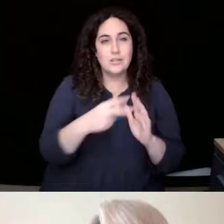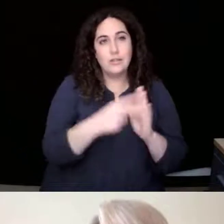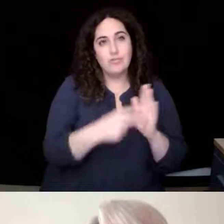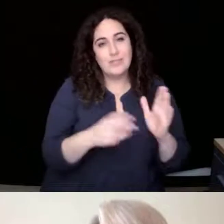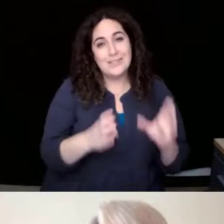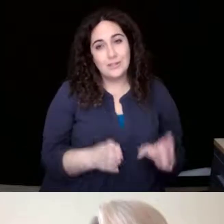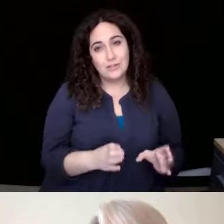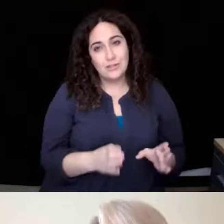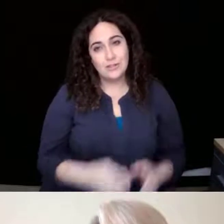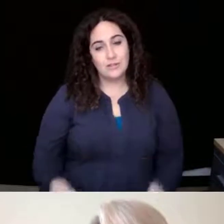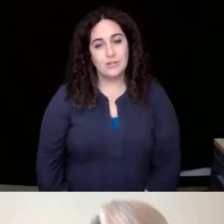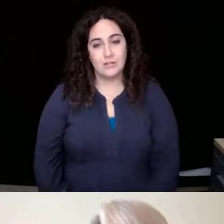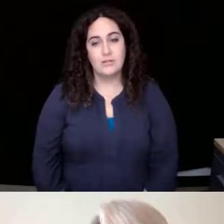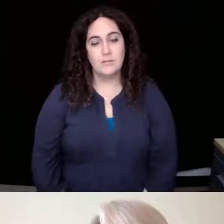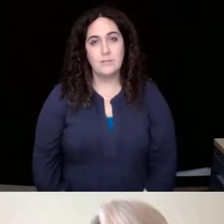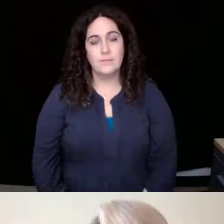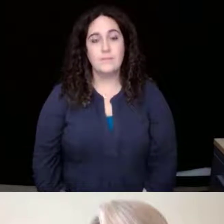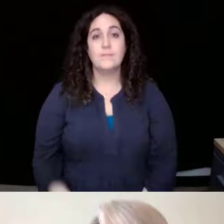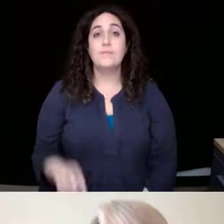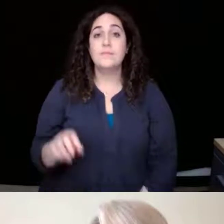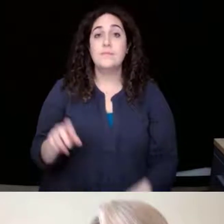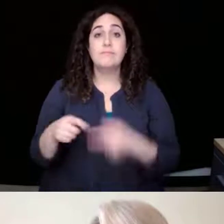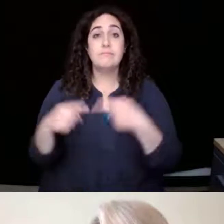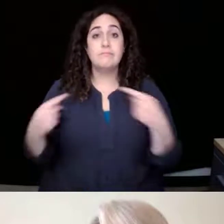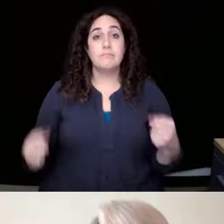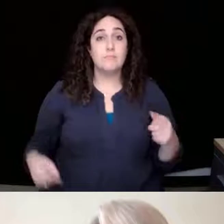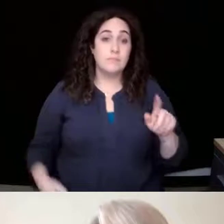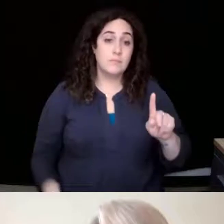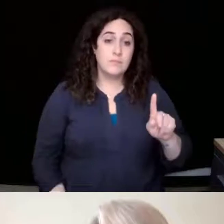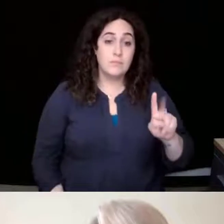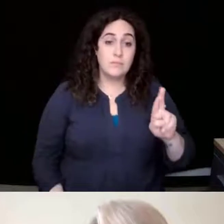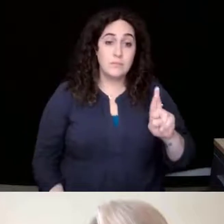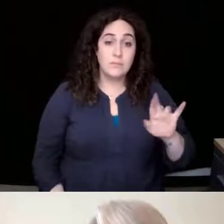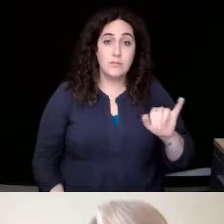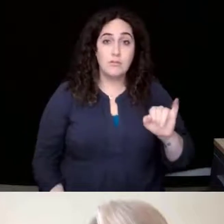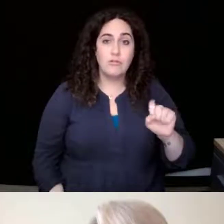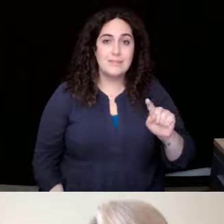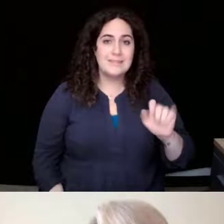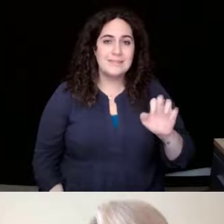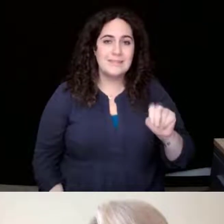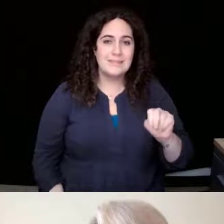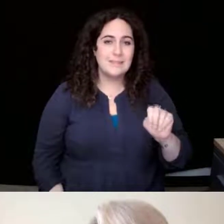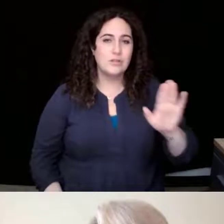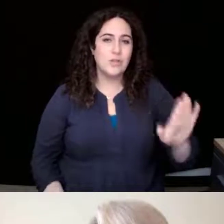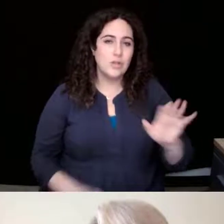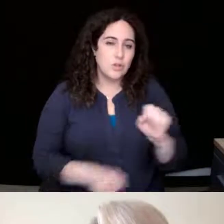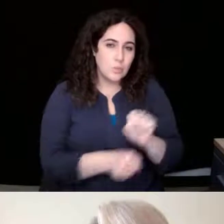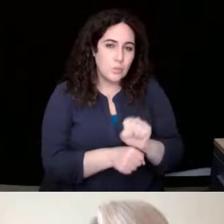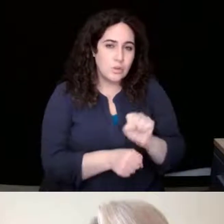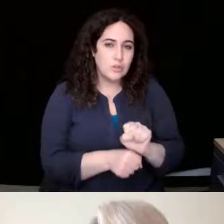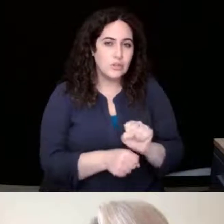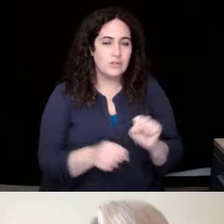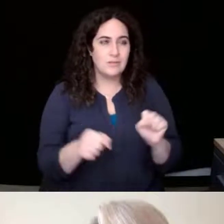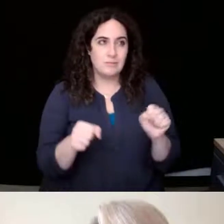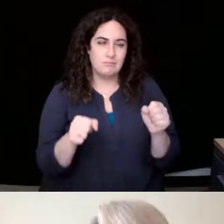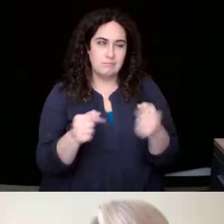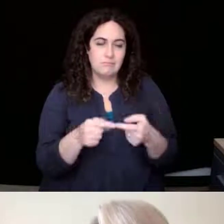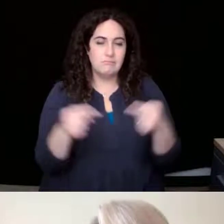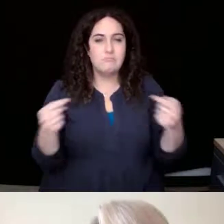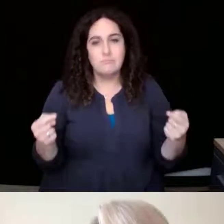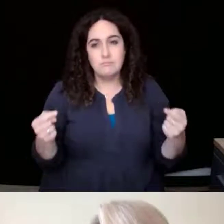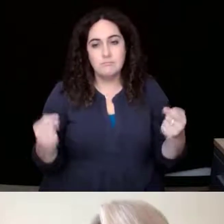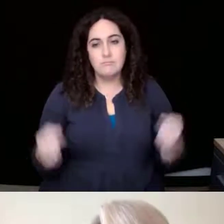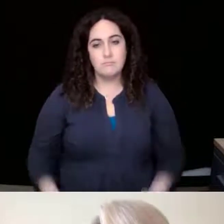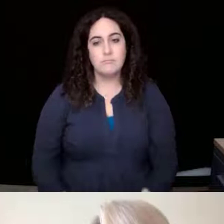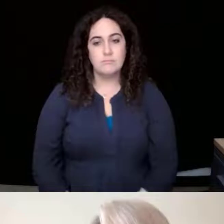case. But Kristen's work's actually kind of like flipping that a little bit and thinking, well, because one thing that we didn't it did